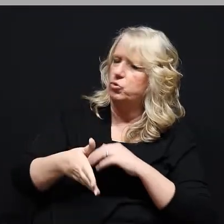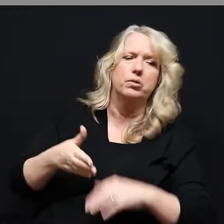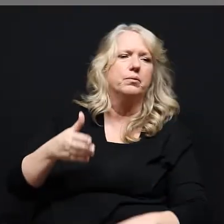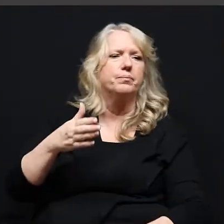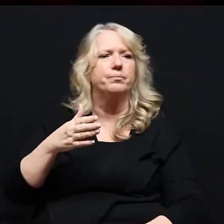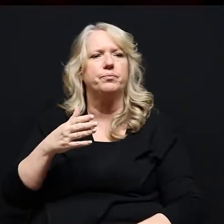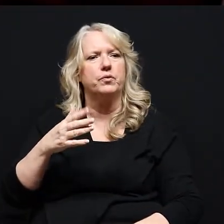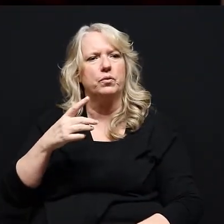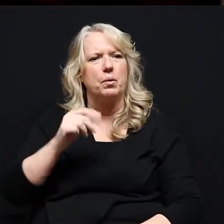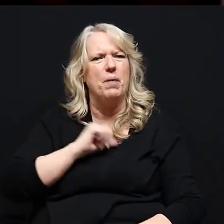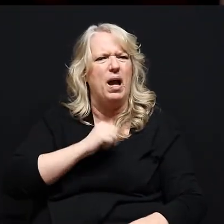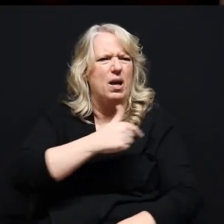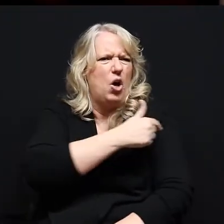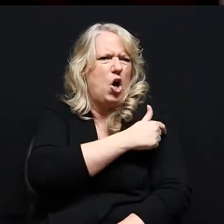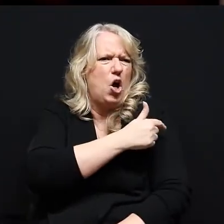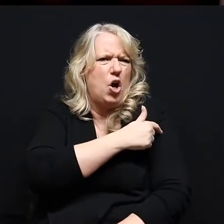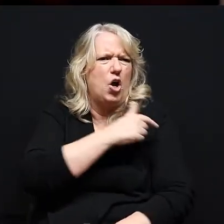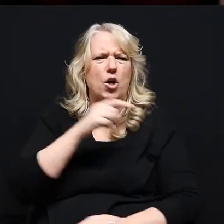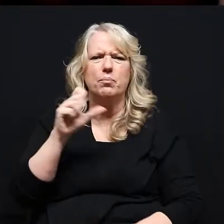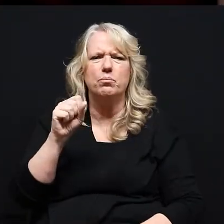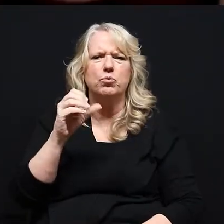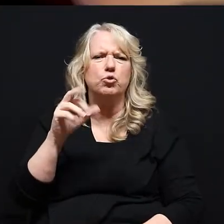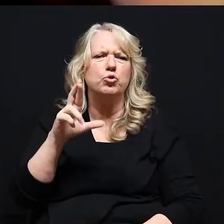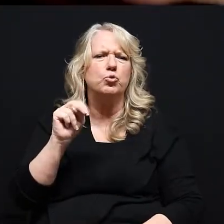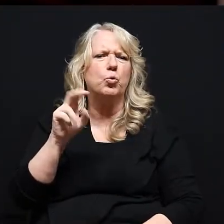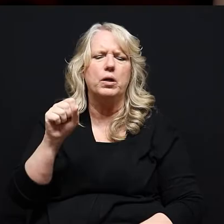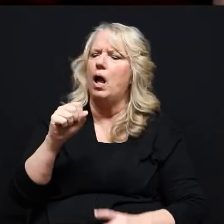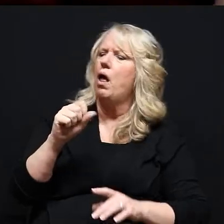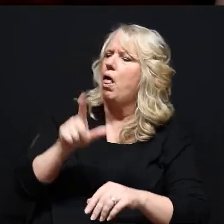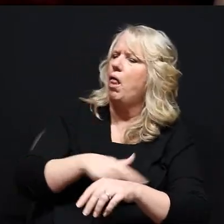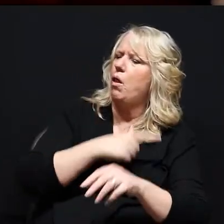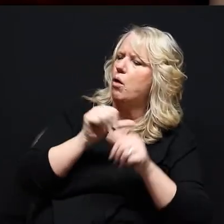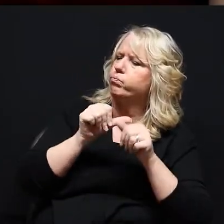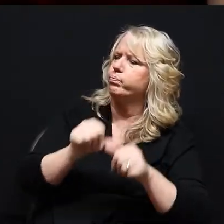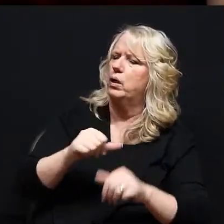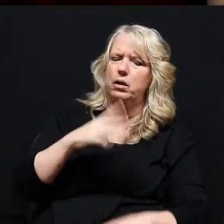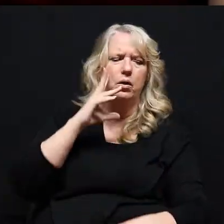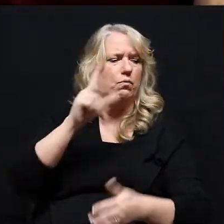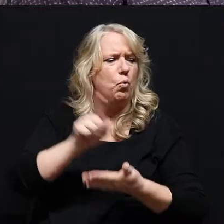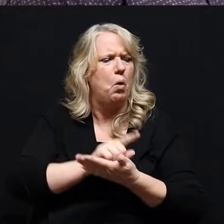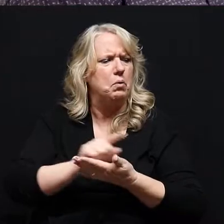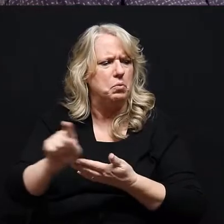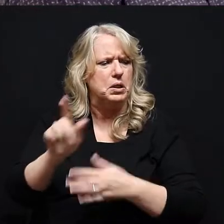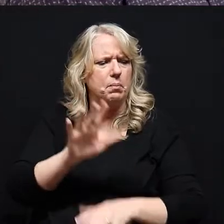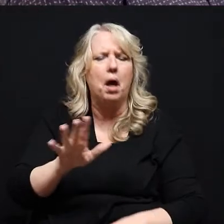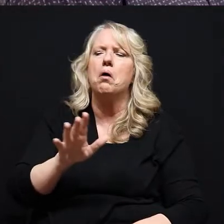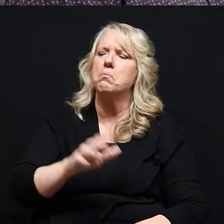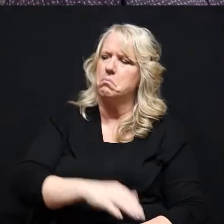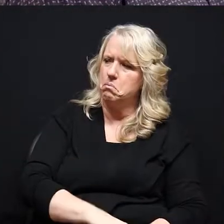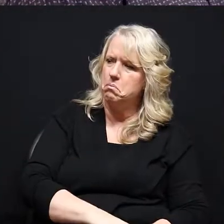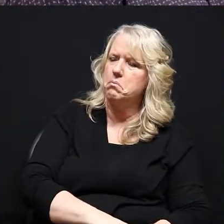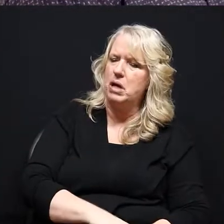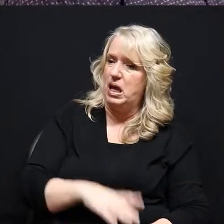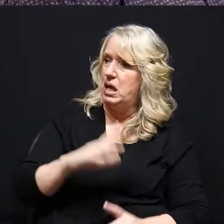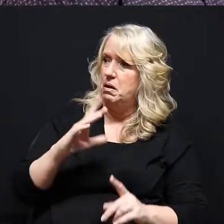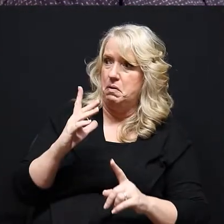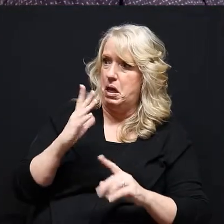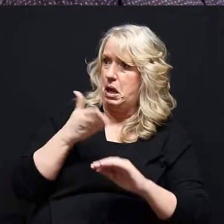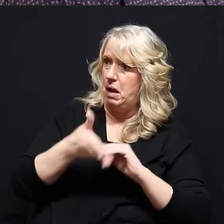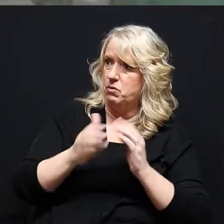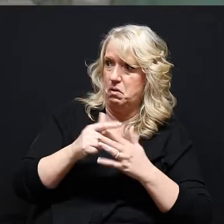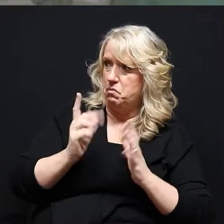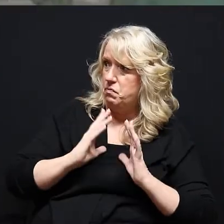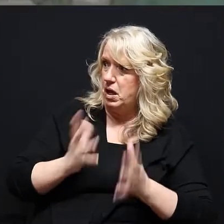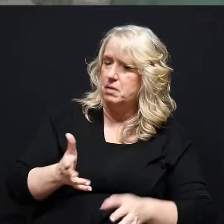Just arm soreness. Okay. How long did your arm soreness last? A week. A week or so? Yeah. Went away, feel fine?